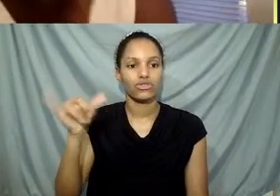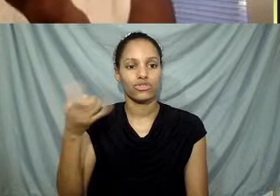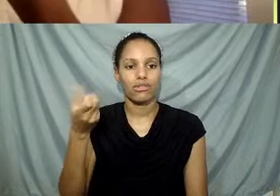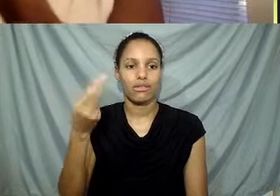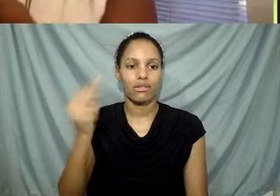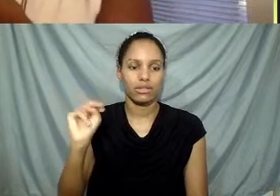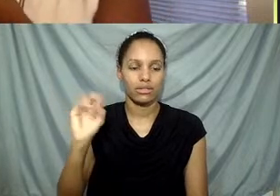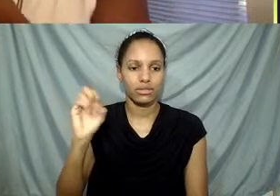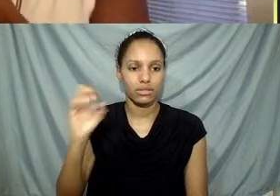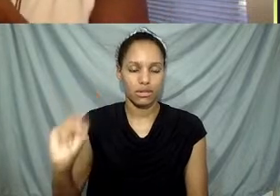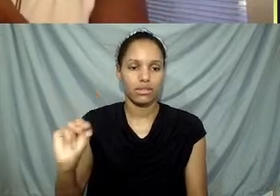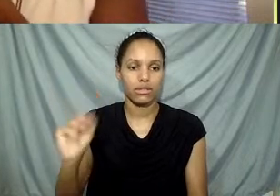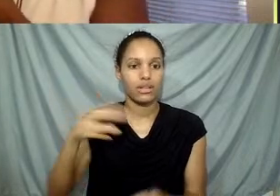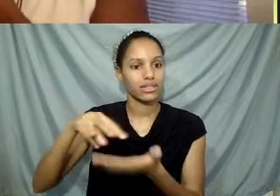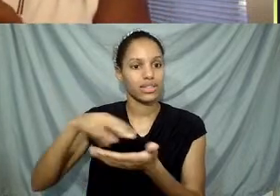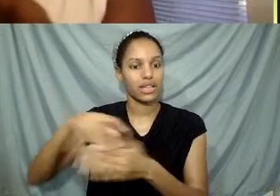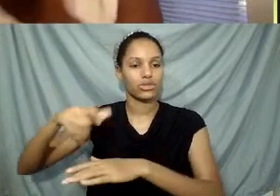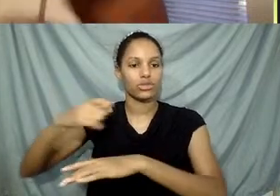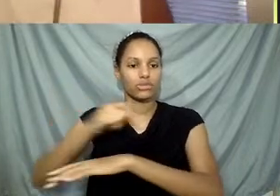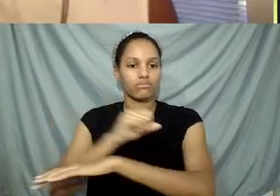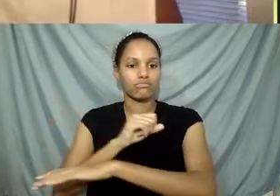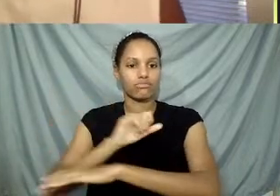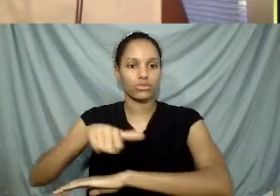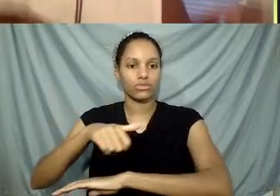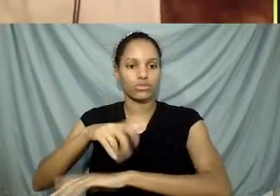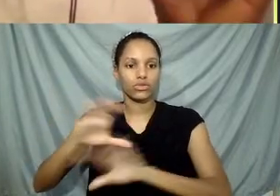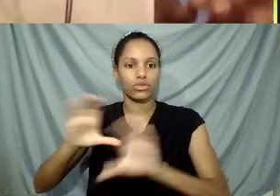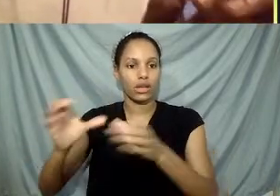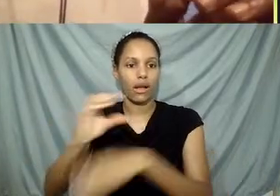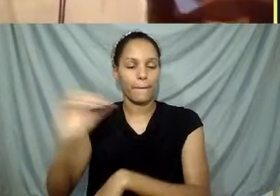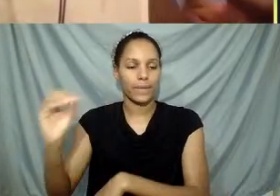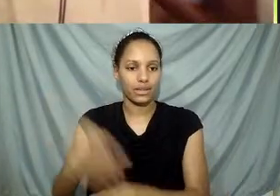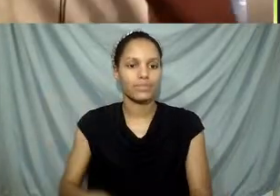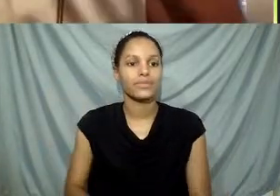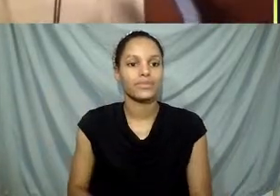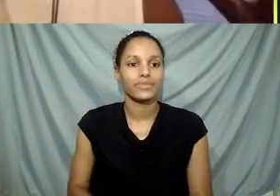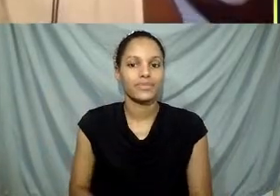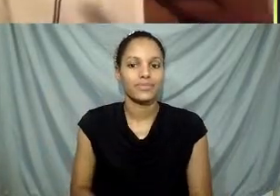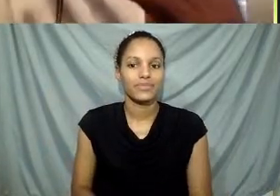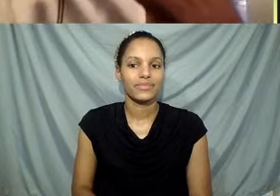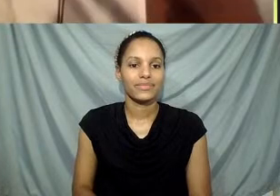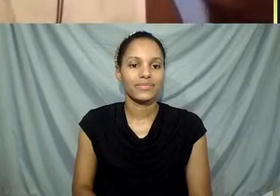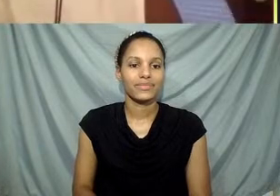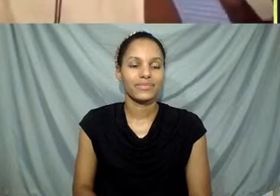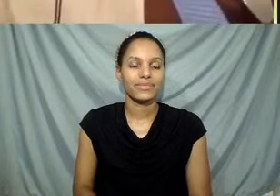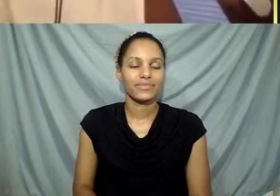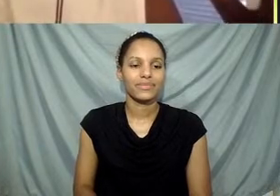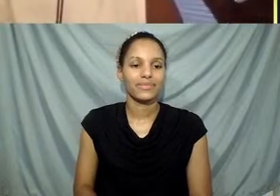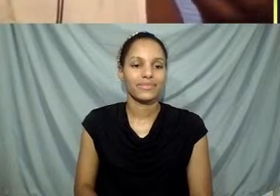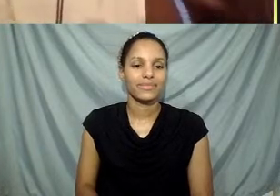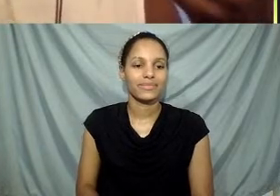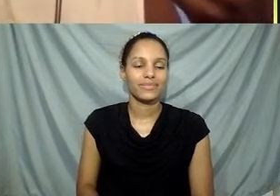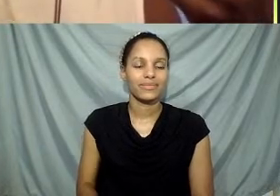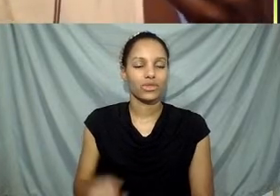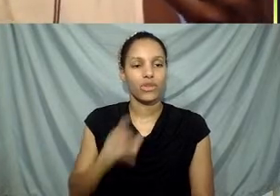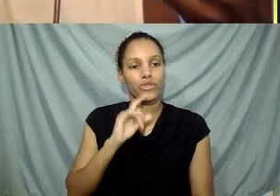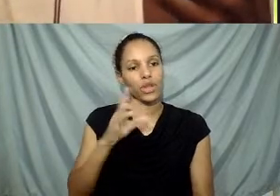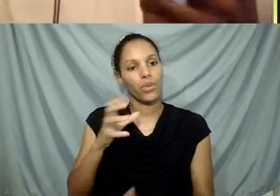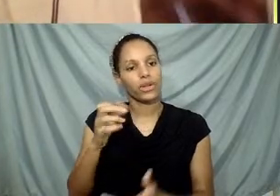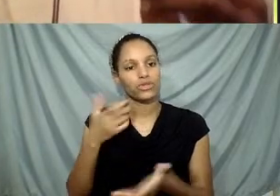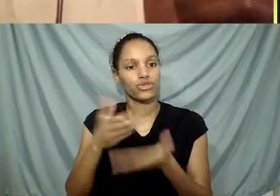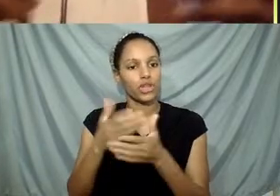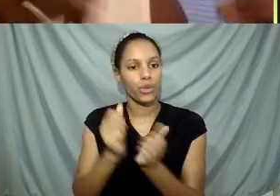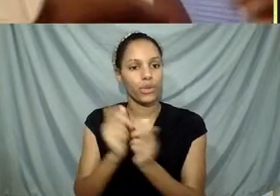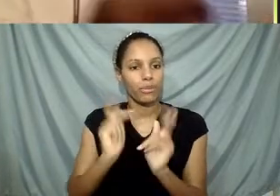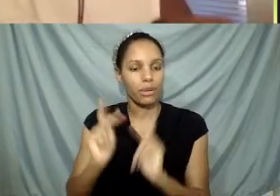Studio because of Keith Simmons. And I have to mention, I think what I want to share with people today are